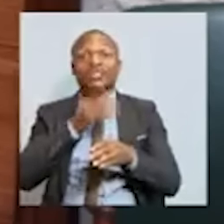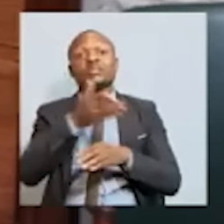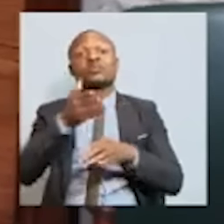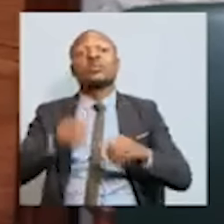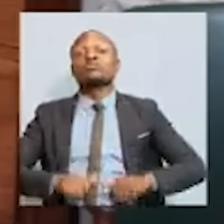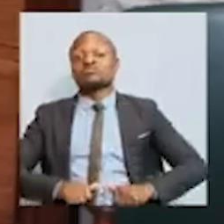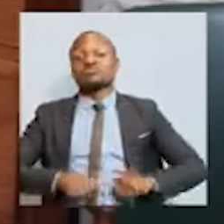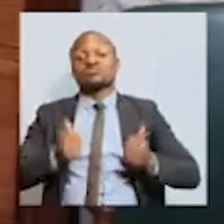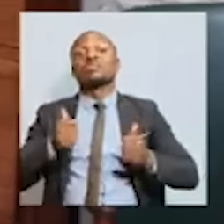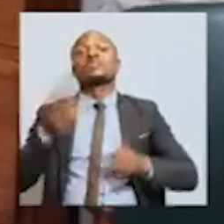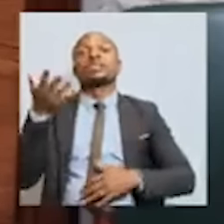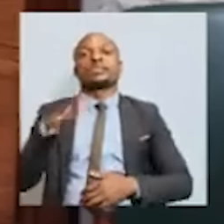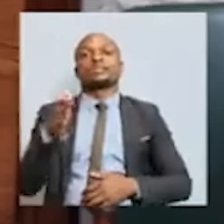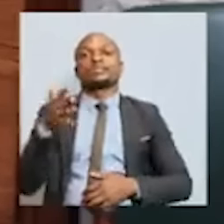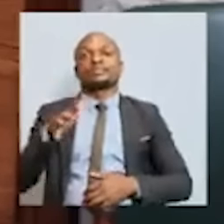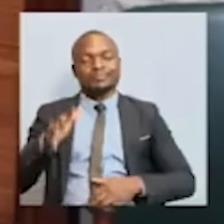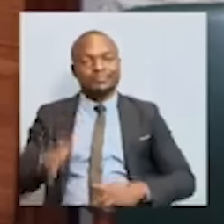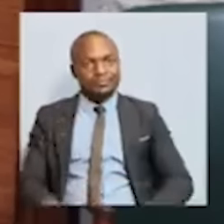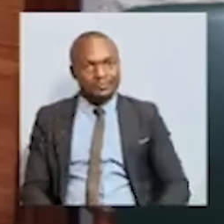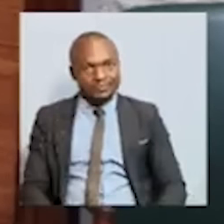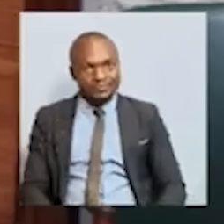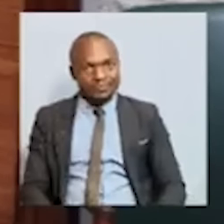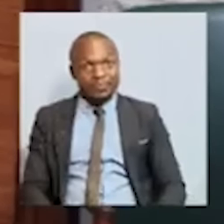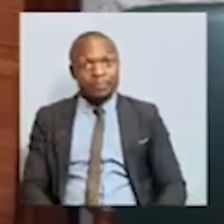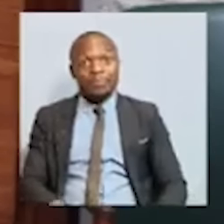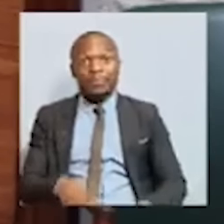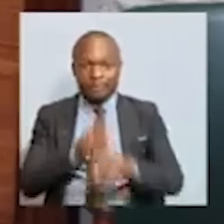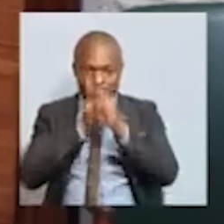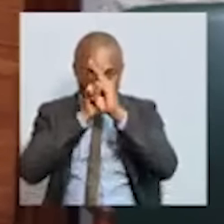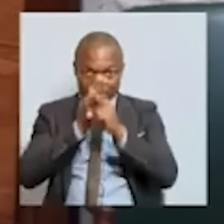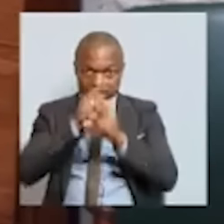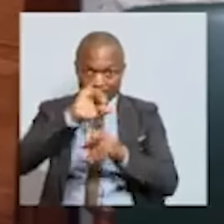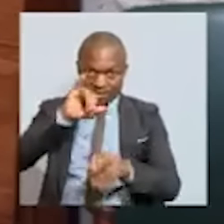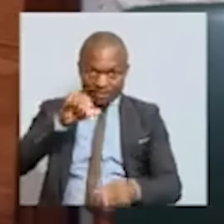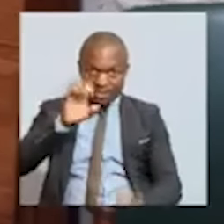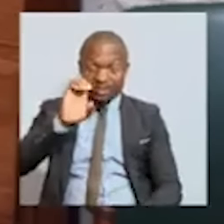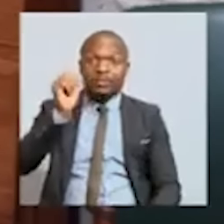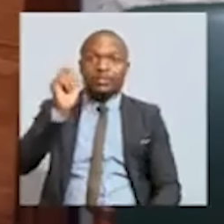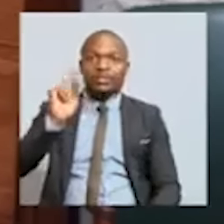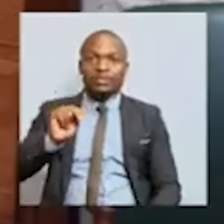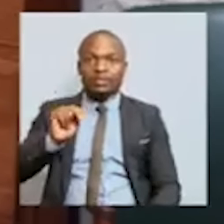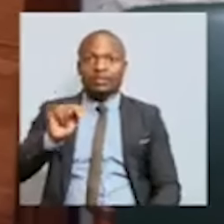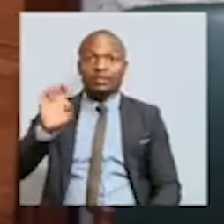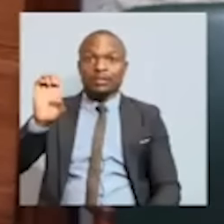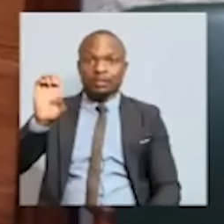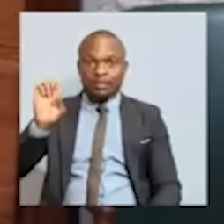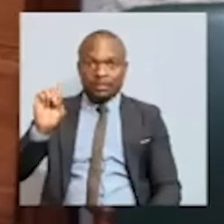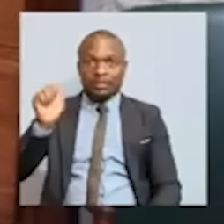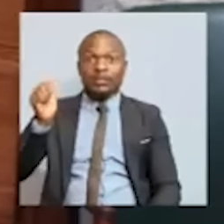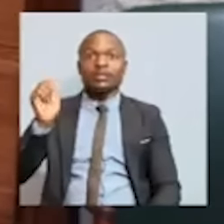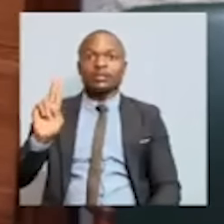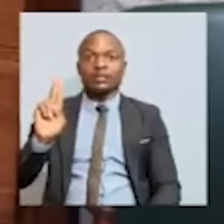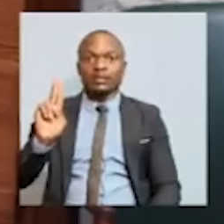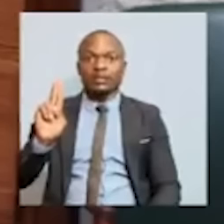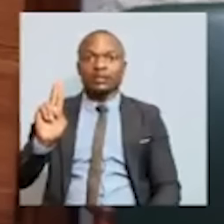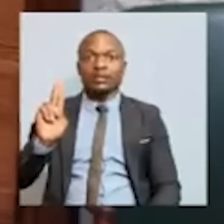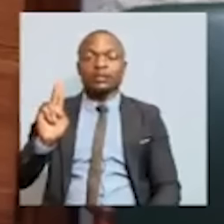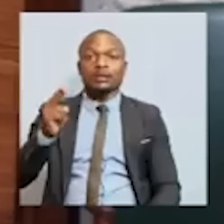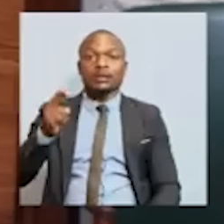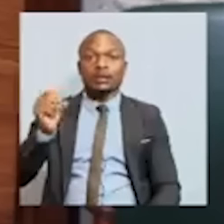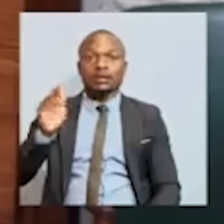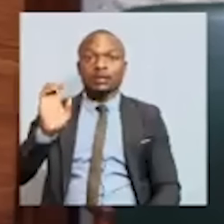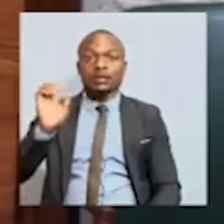provoking in nature. Ms. Jean Spatonyana, Mr. Issa Omwenda, and Mr. Herbert